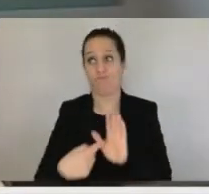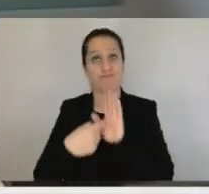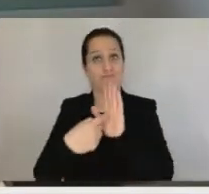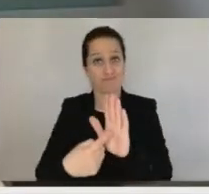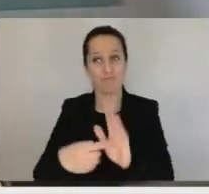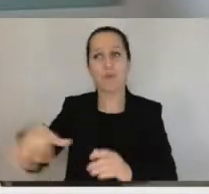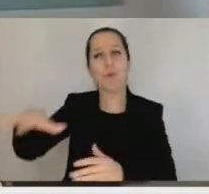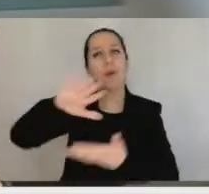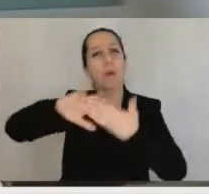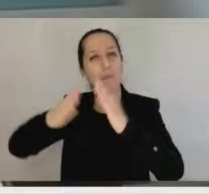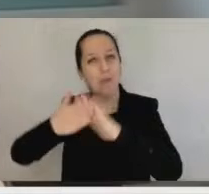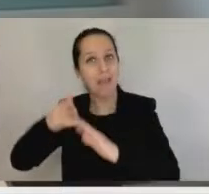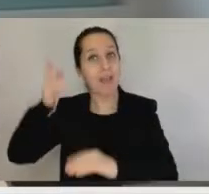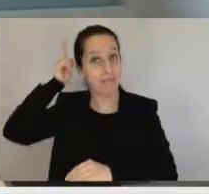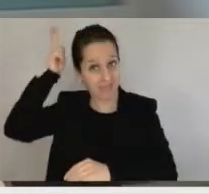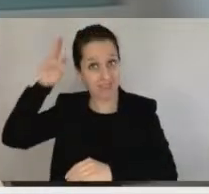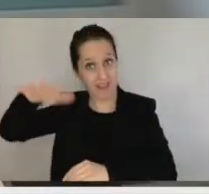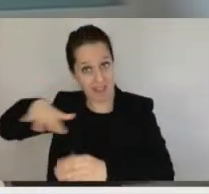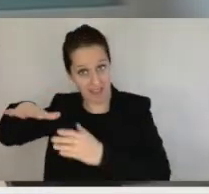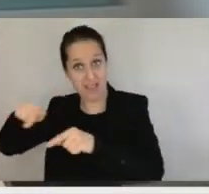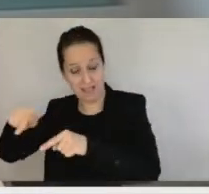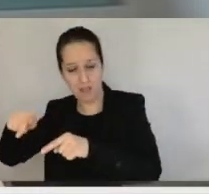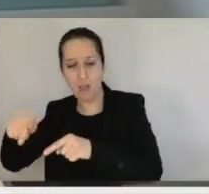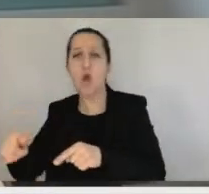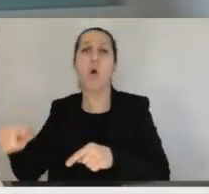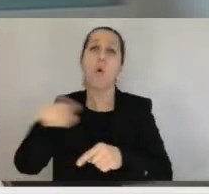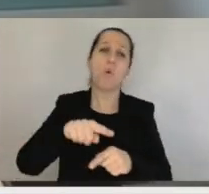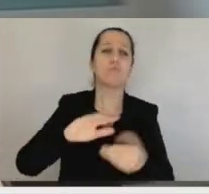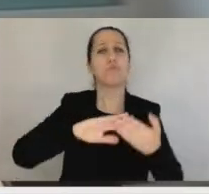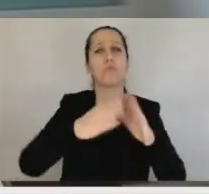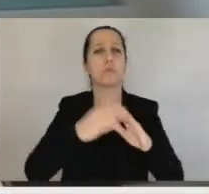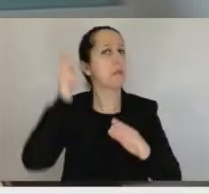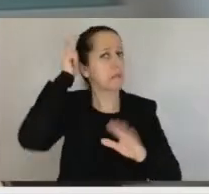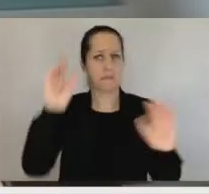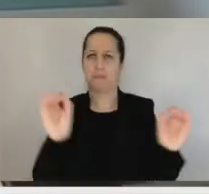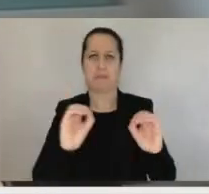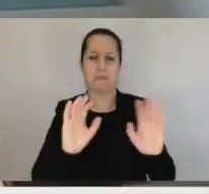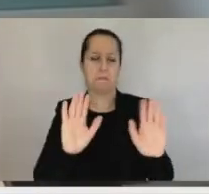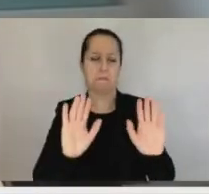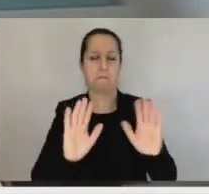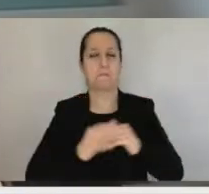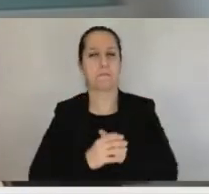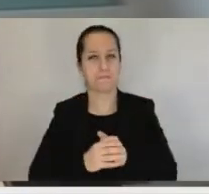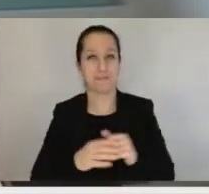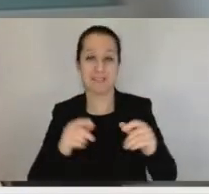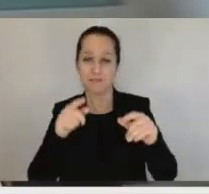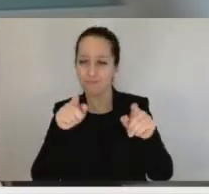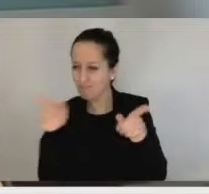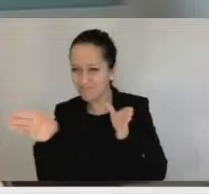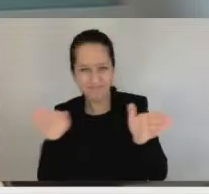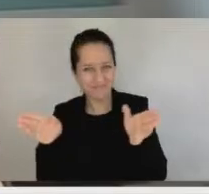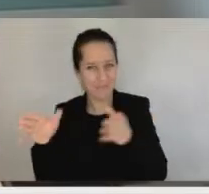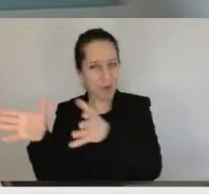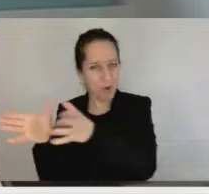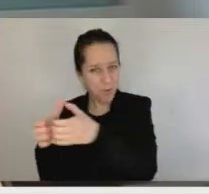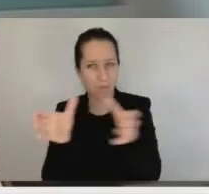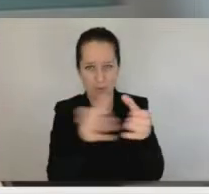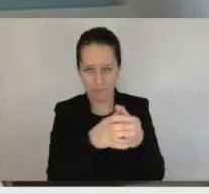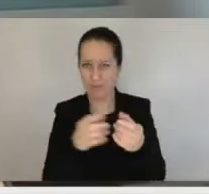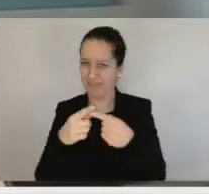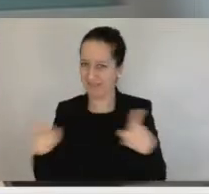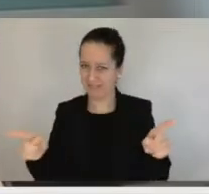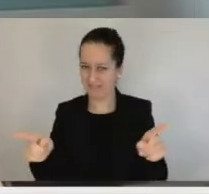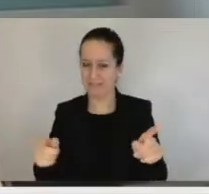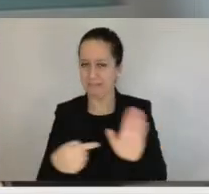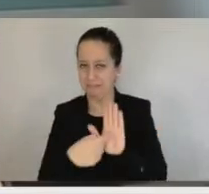of secondary education. So both of these pathways are important. The direct effect of